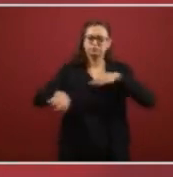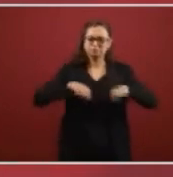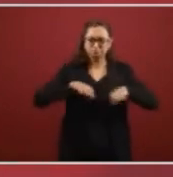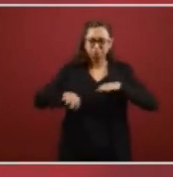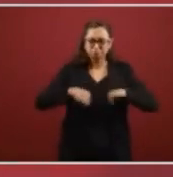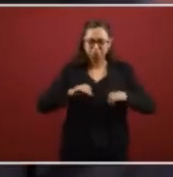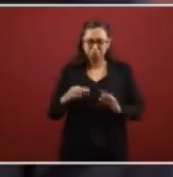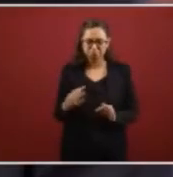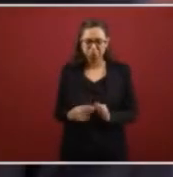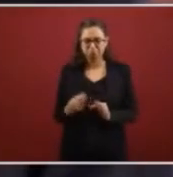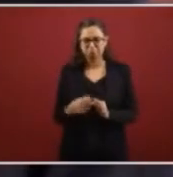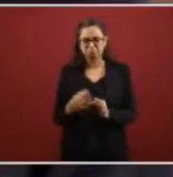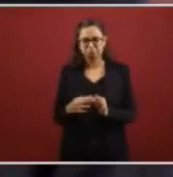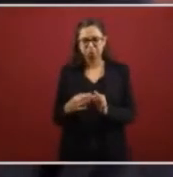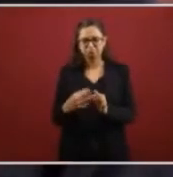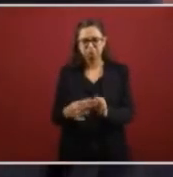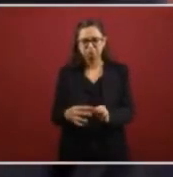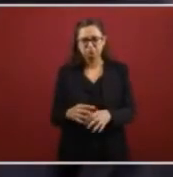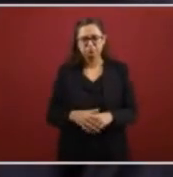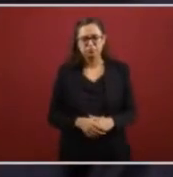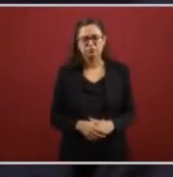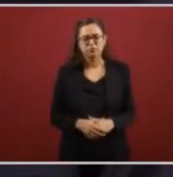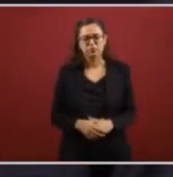She's a hard worker.